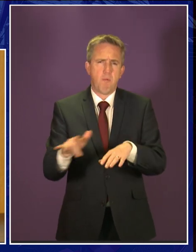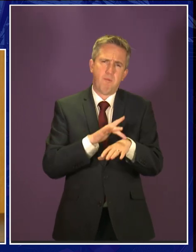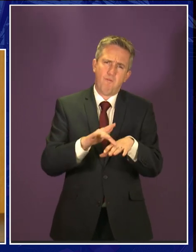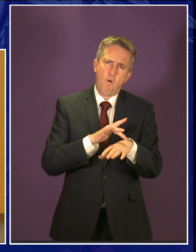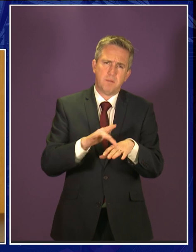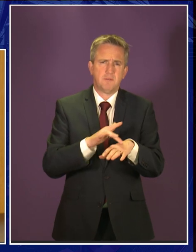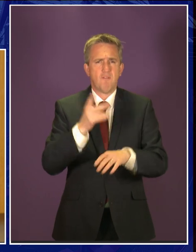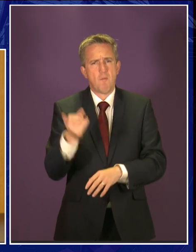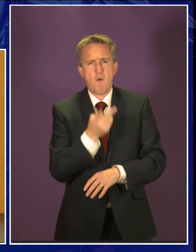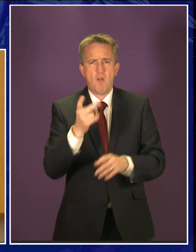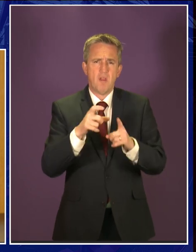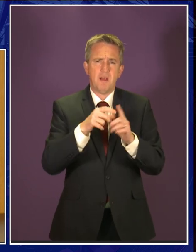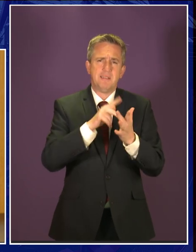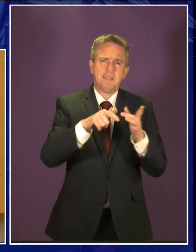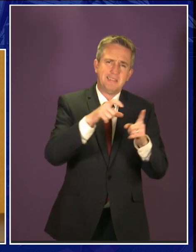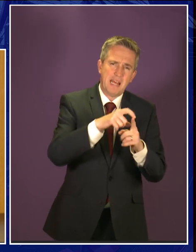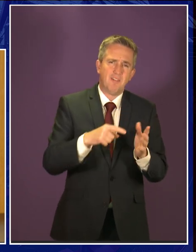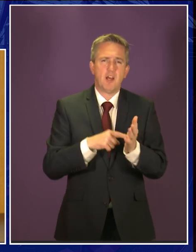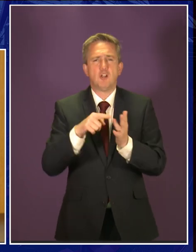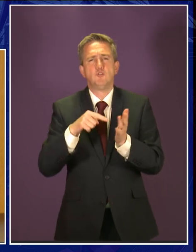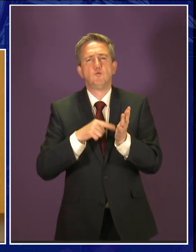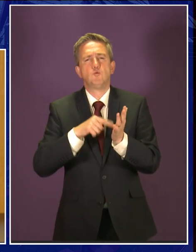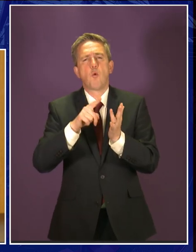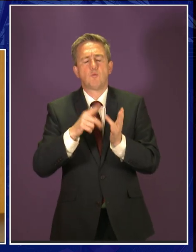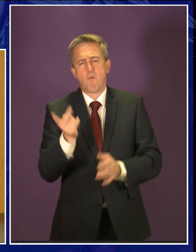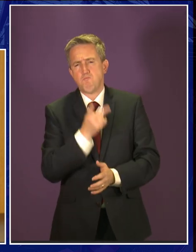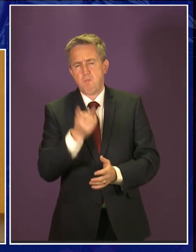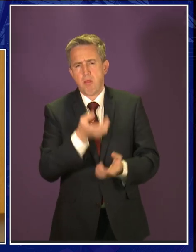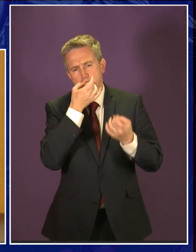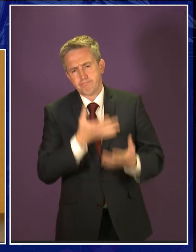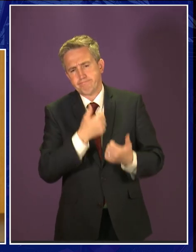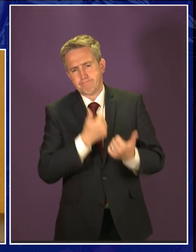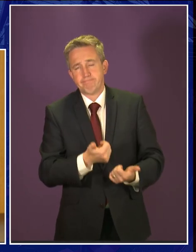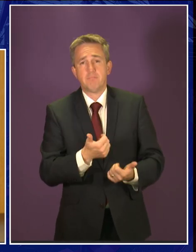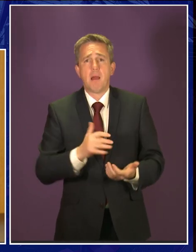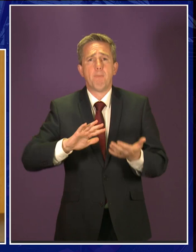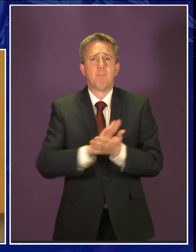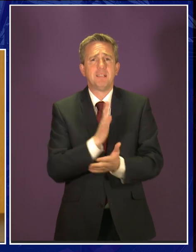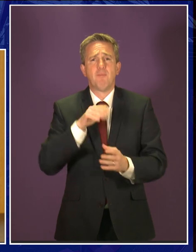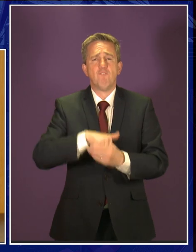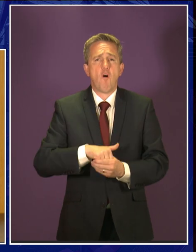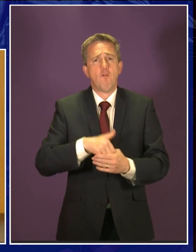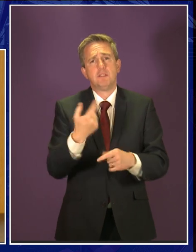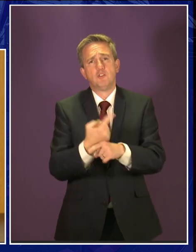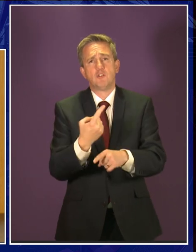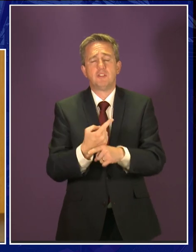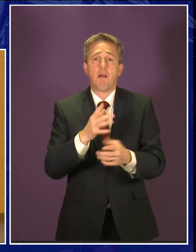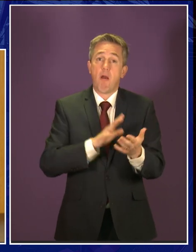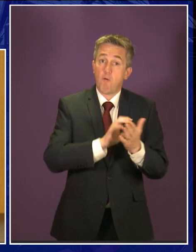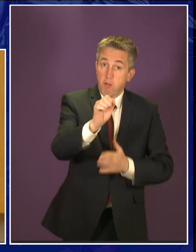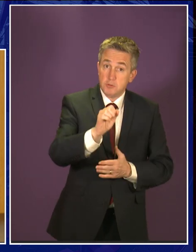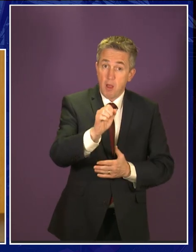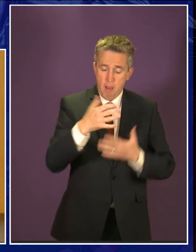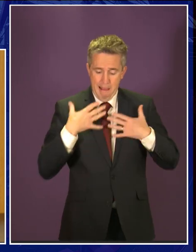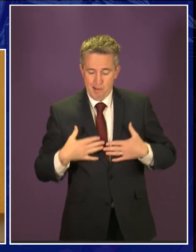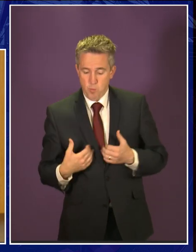performance, Toto and David, this morning. And I'm honored to be part of the discussion today on culture and well-being. I am here today to share